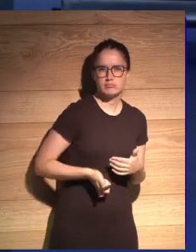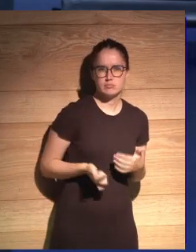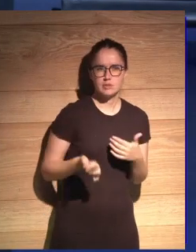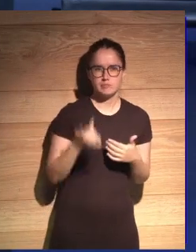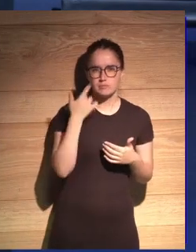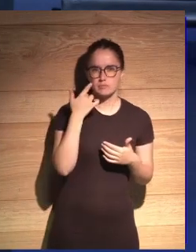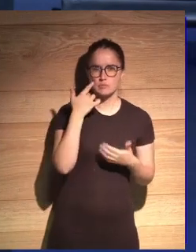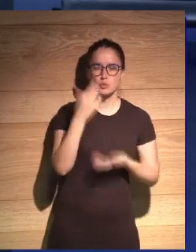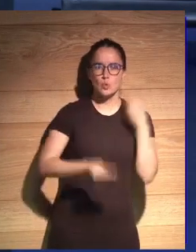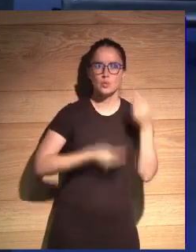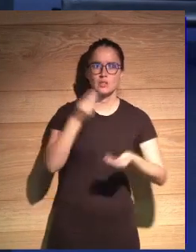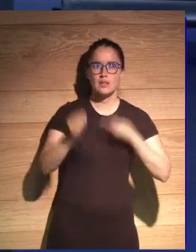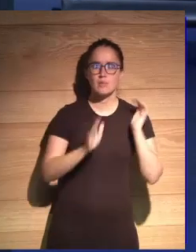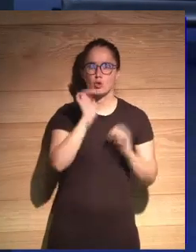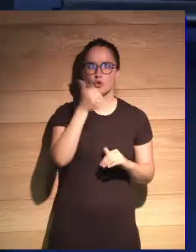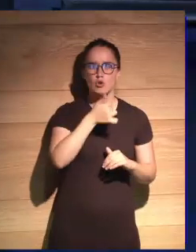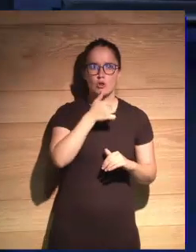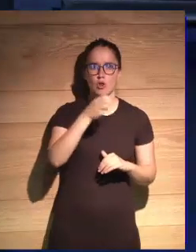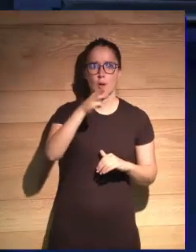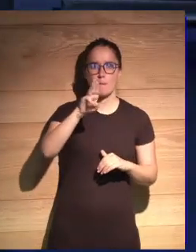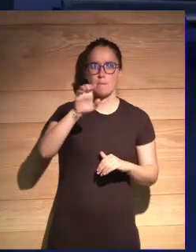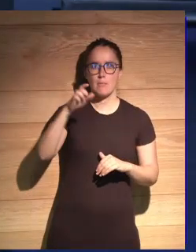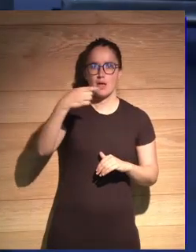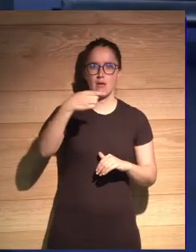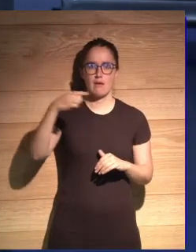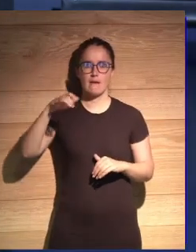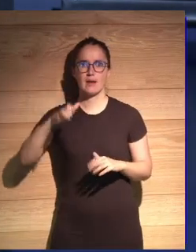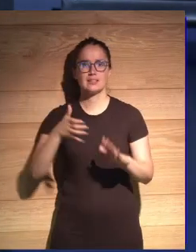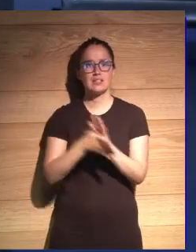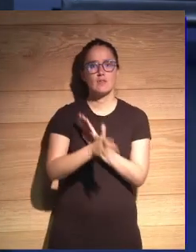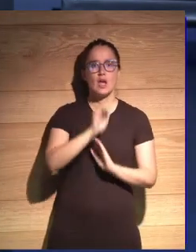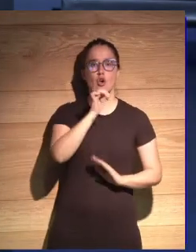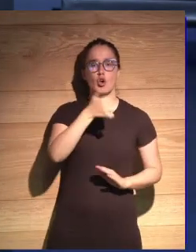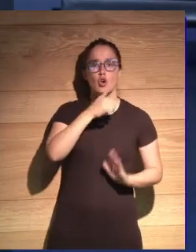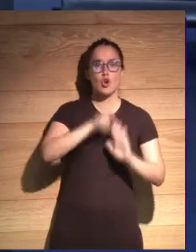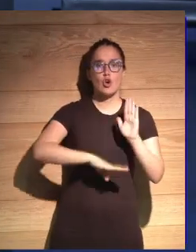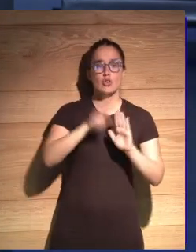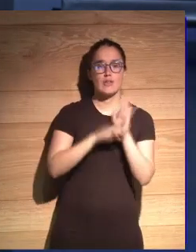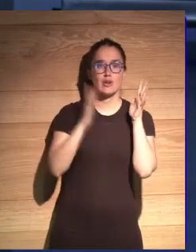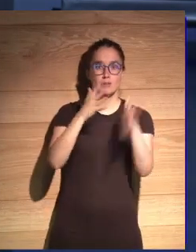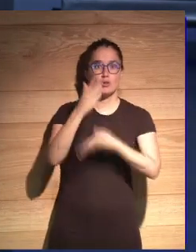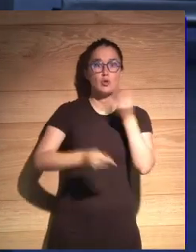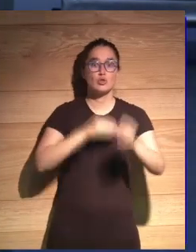responsible industry. We have been using the PEGI codes